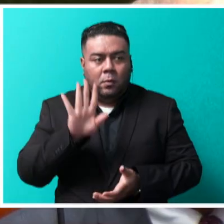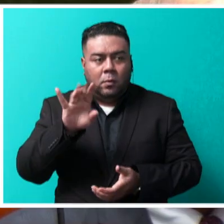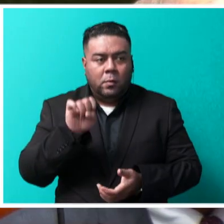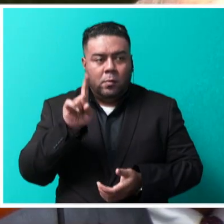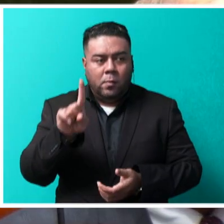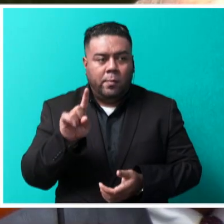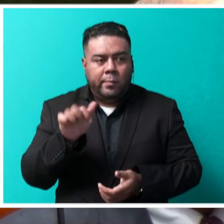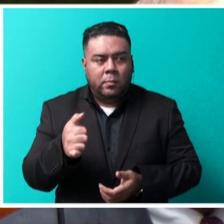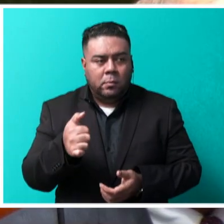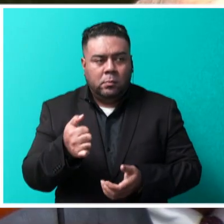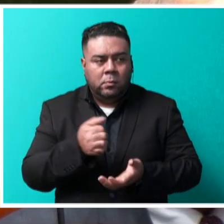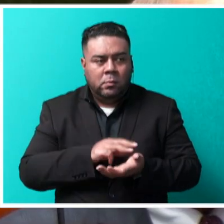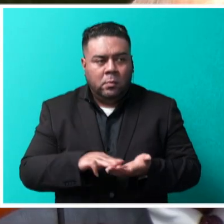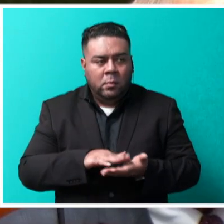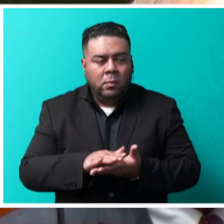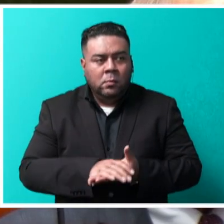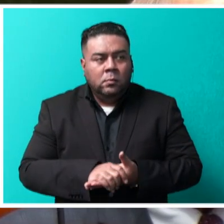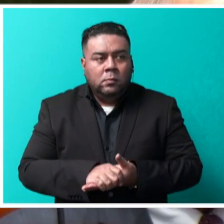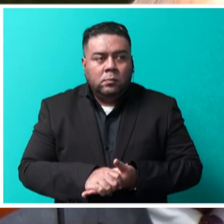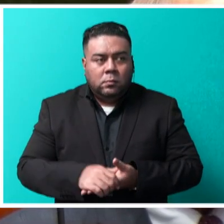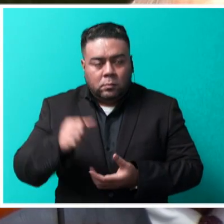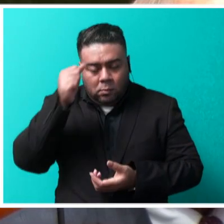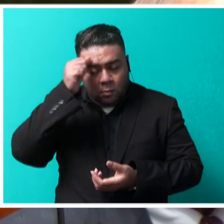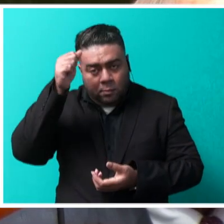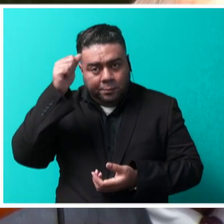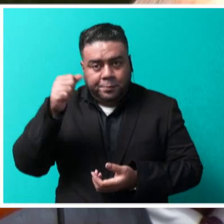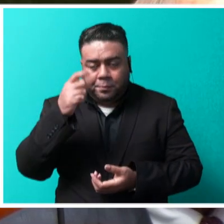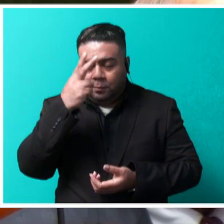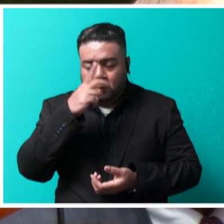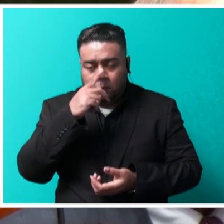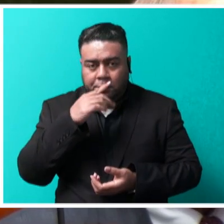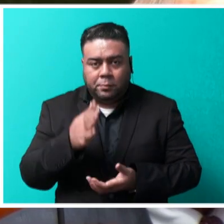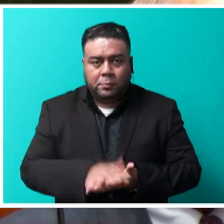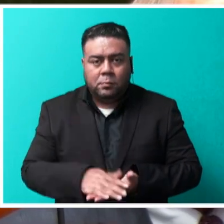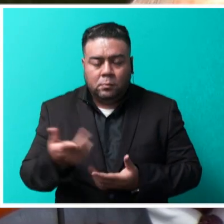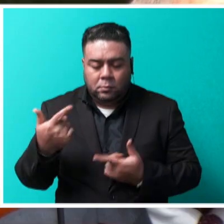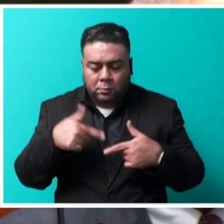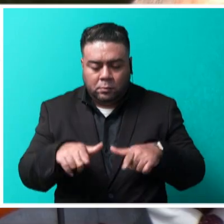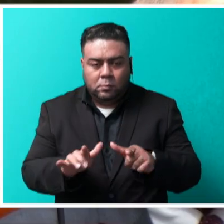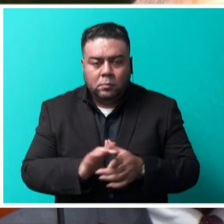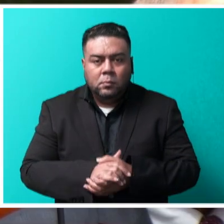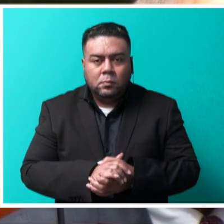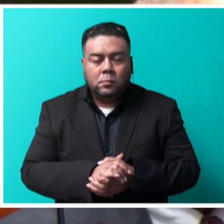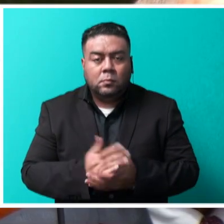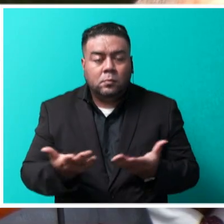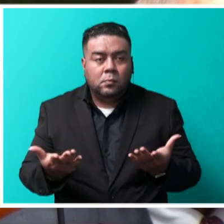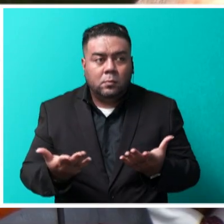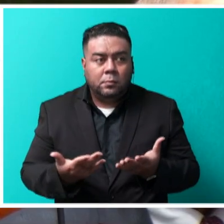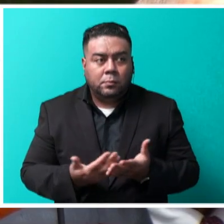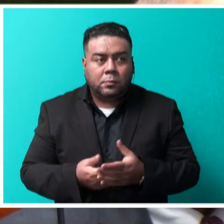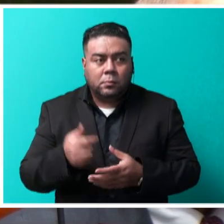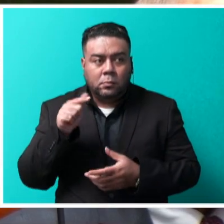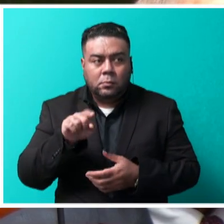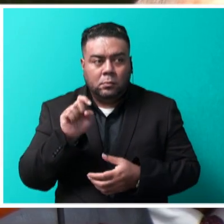in anticipation of more applications from senior citizens, and transport assistance scheme has been allocated additional $7.9